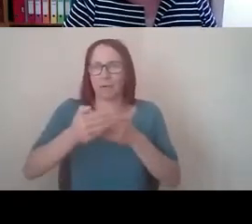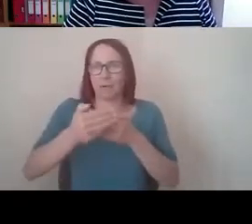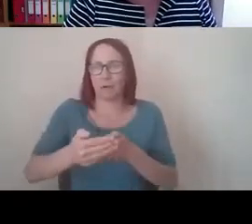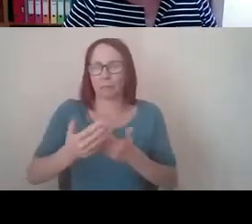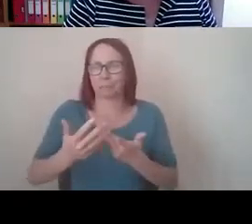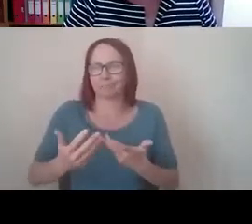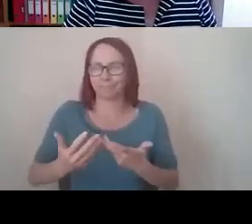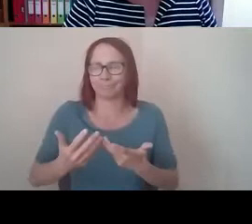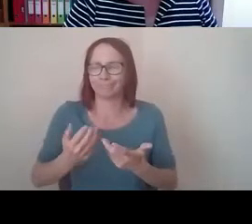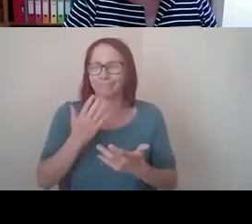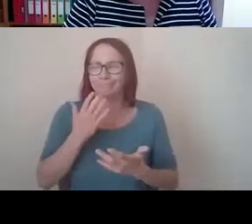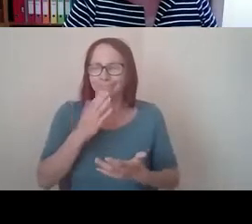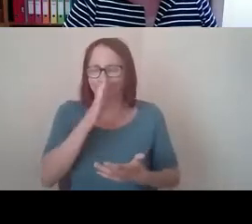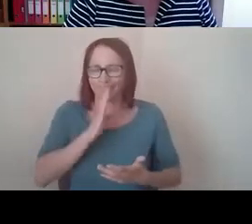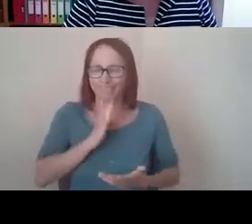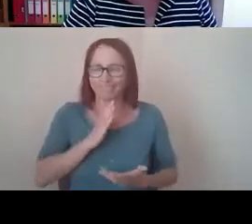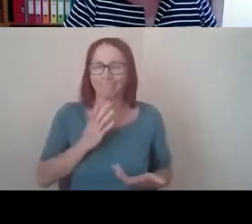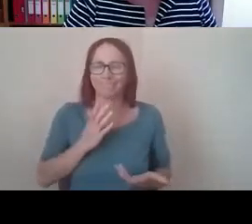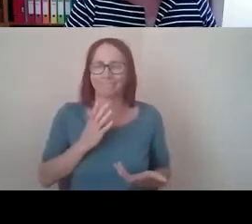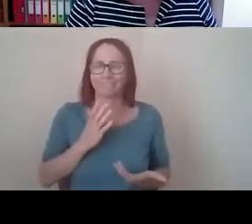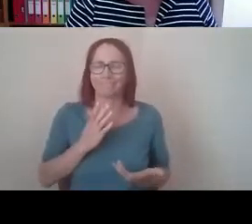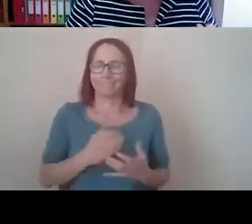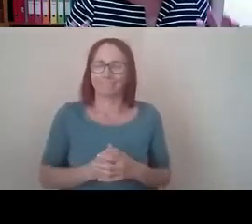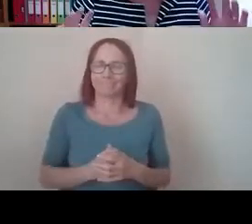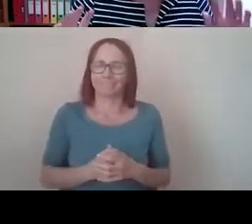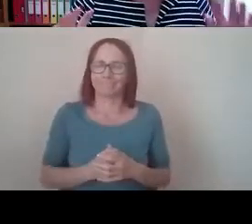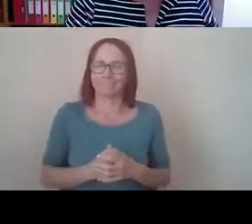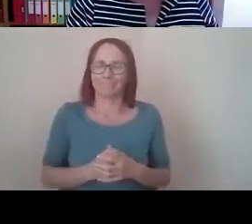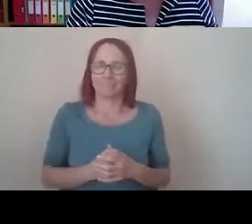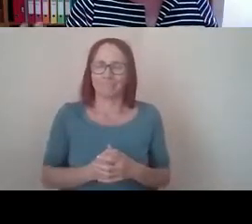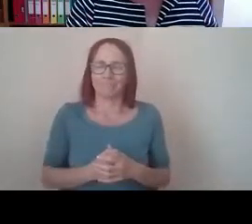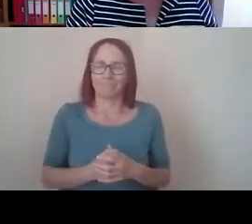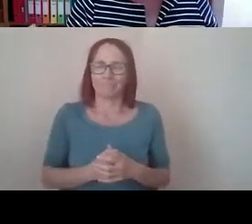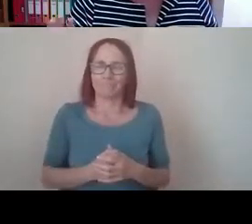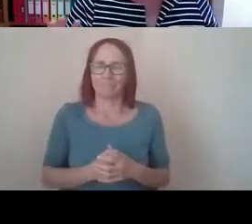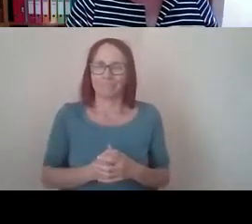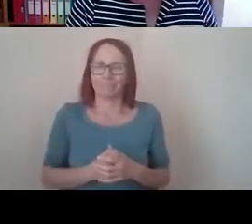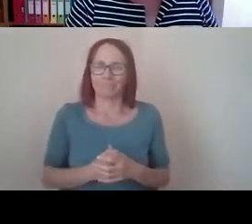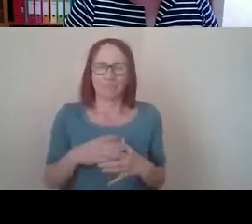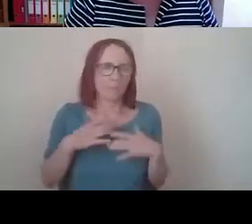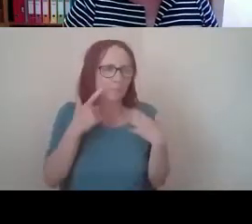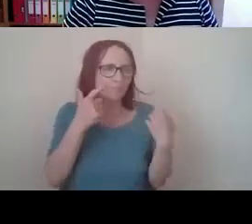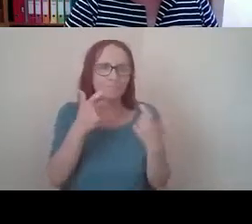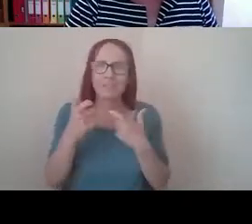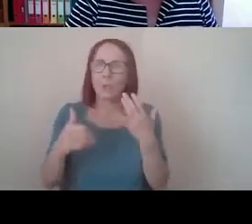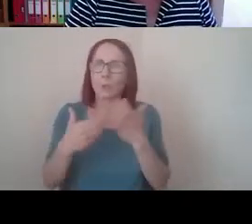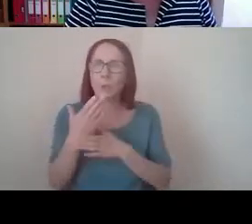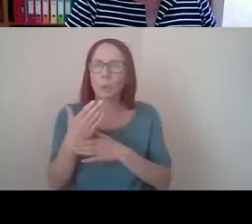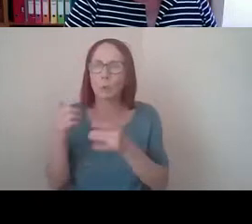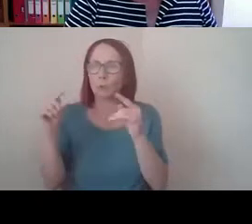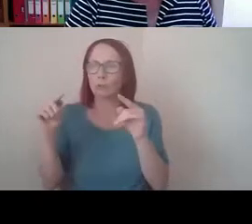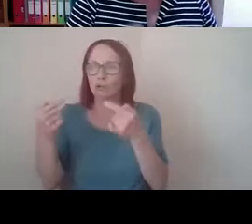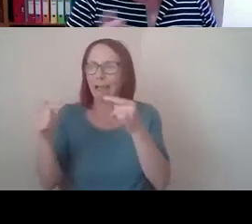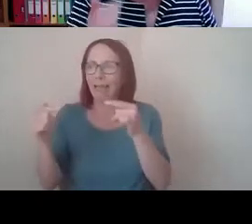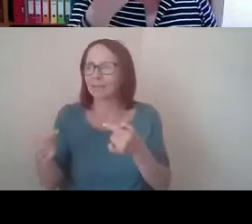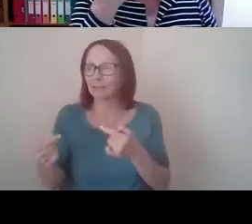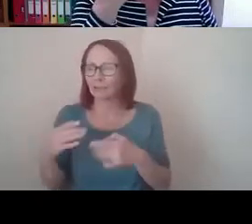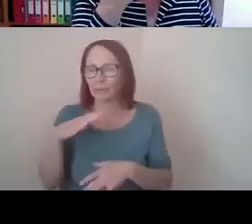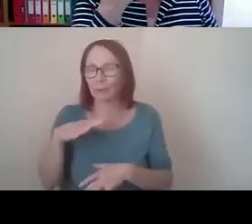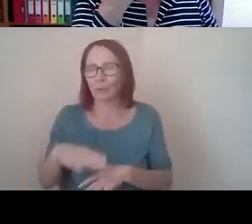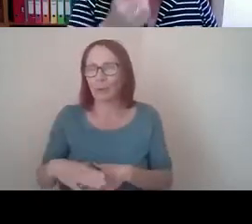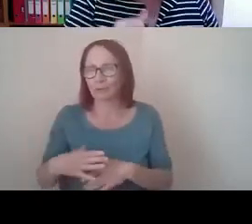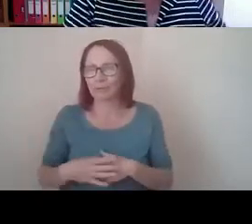really sad, and I'm really looking forward to finding new challenges. But